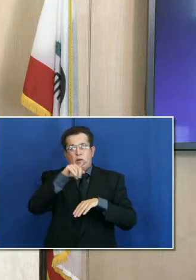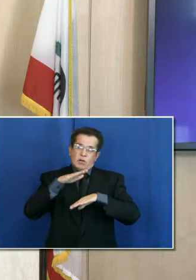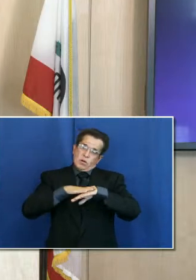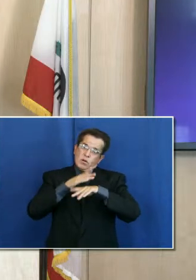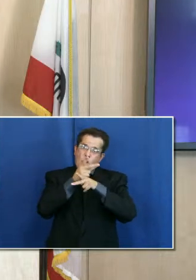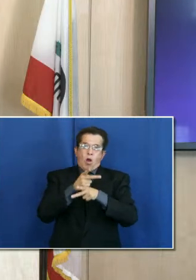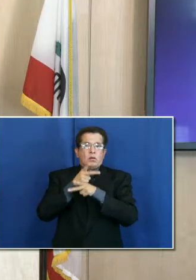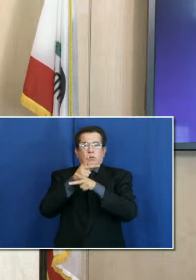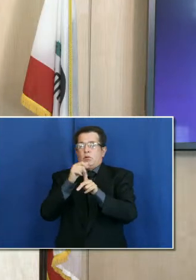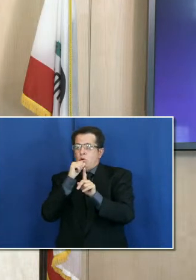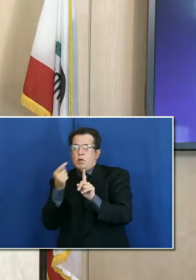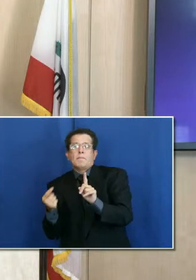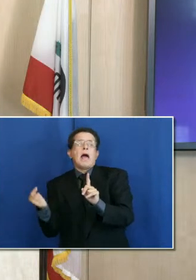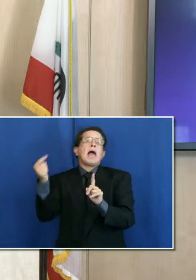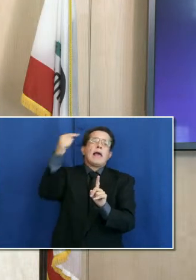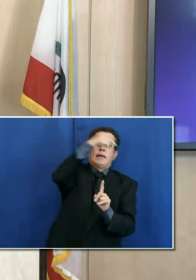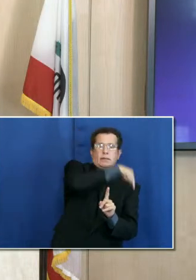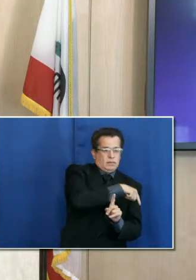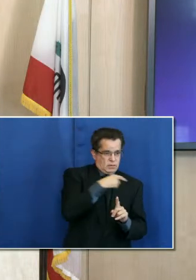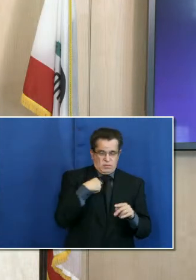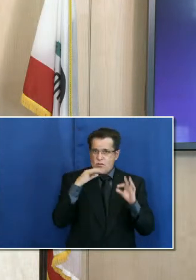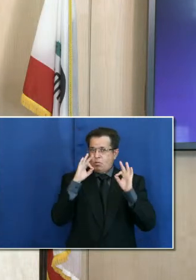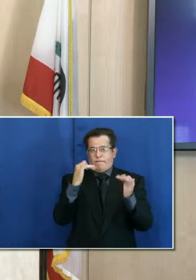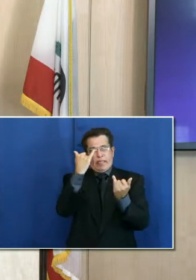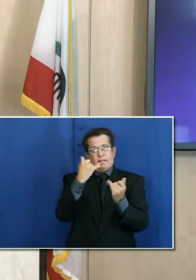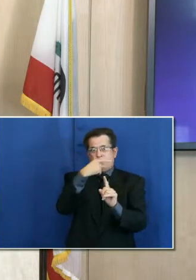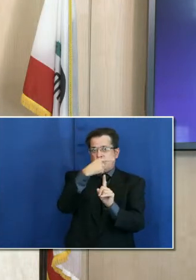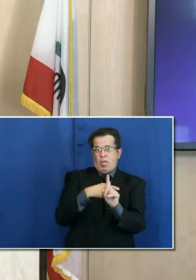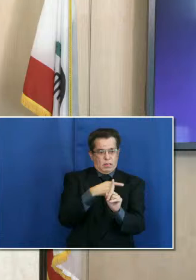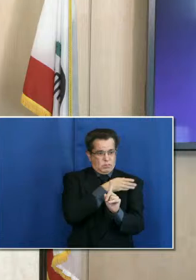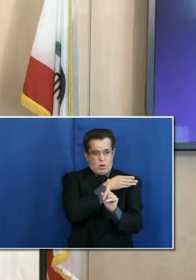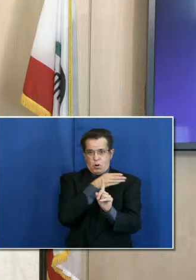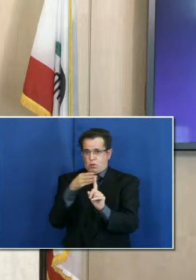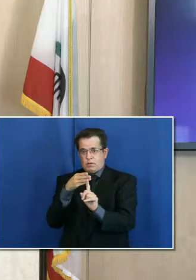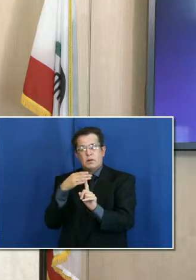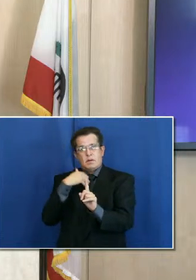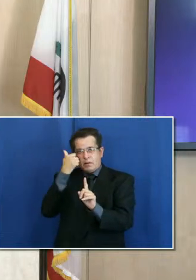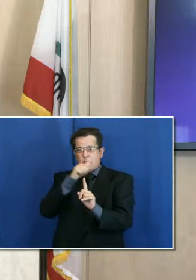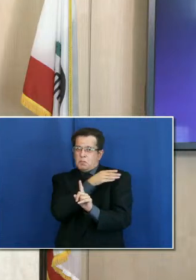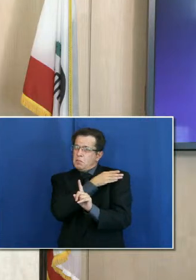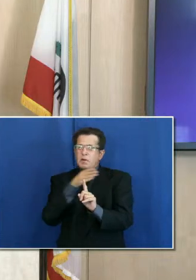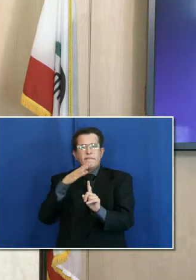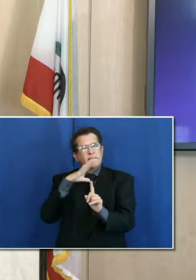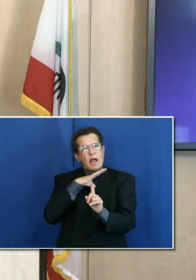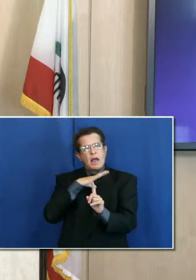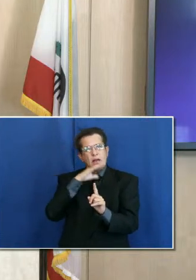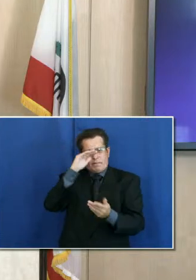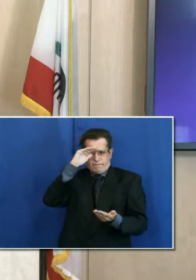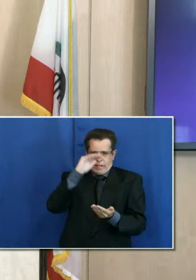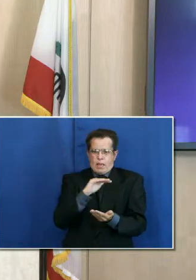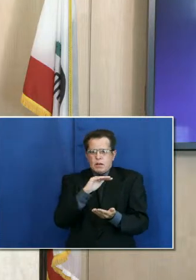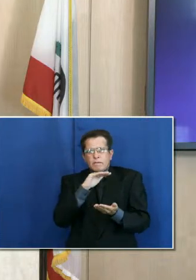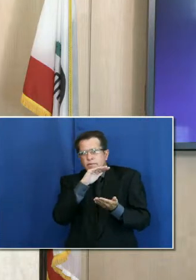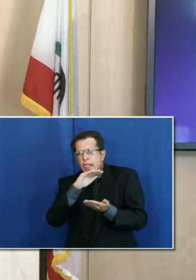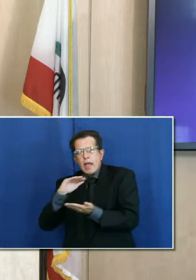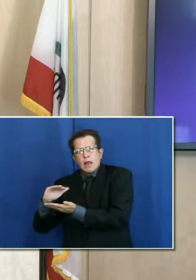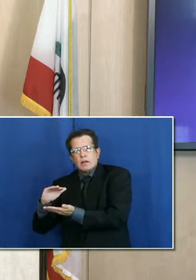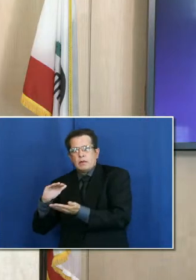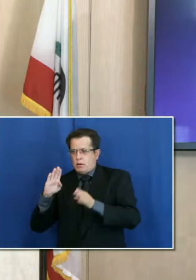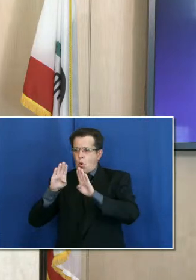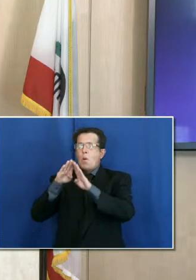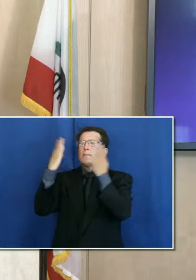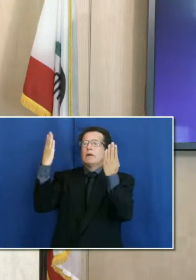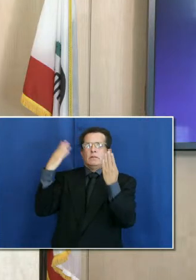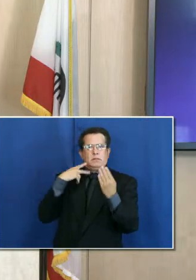sure that we don't backslide. We've done a great job this last month. We did a great job at the very beginning of this, Where we flattened the curve, loud